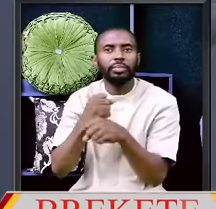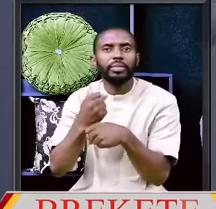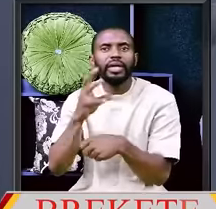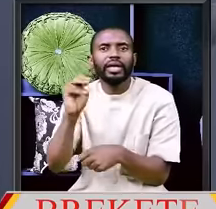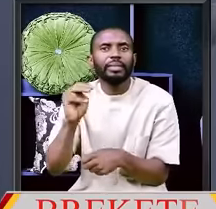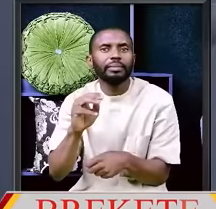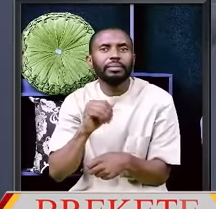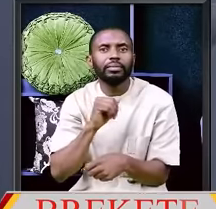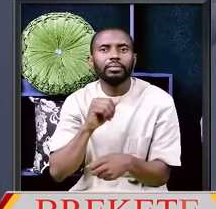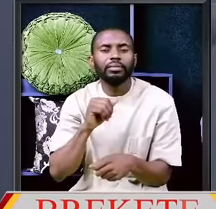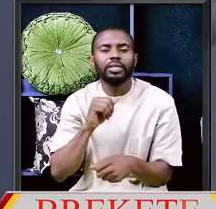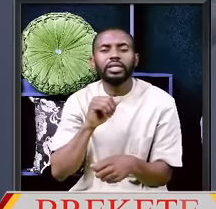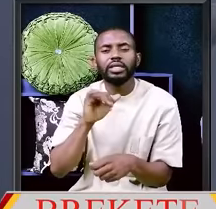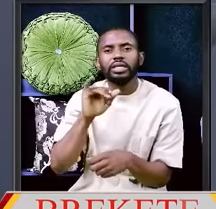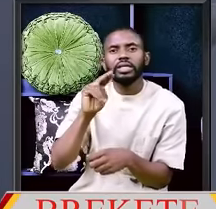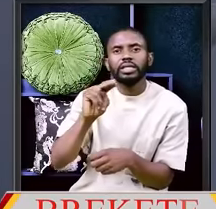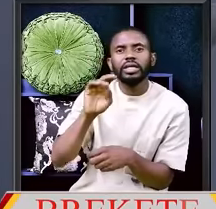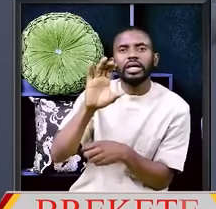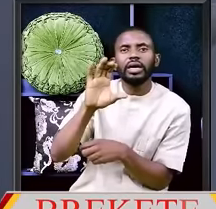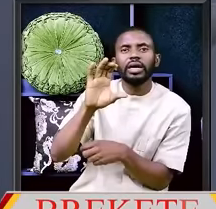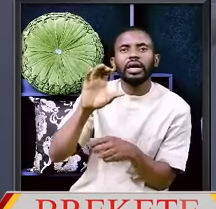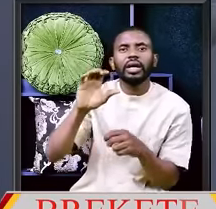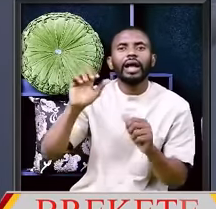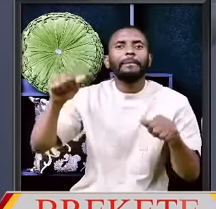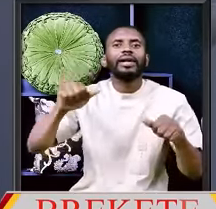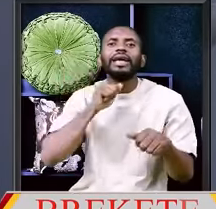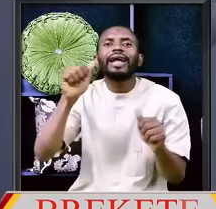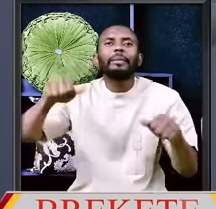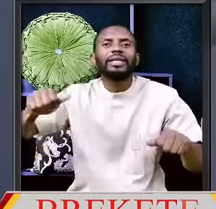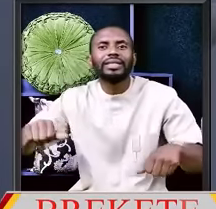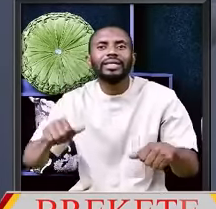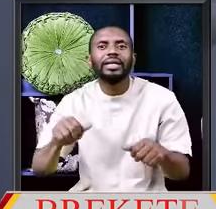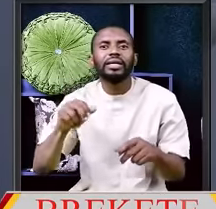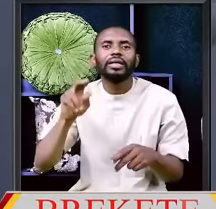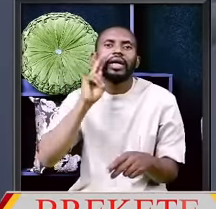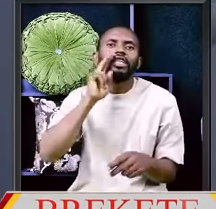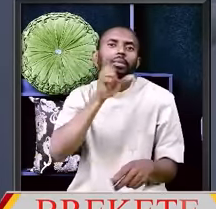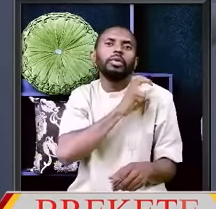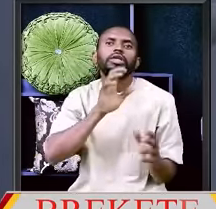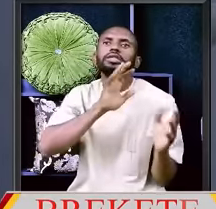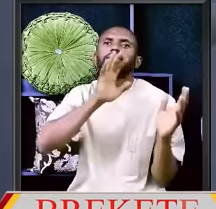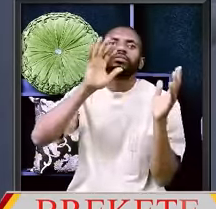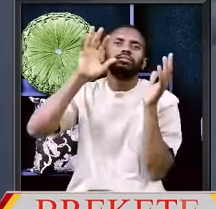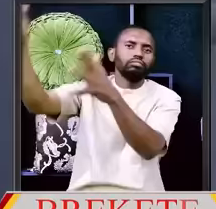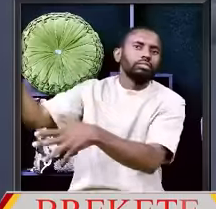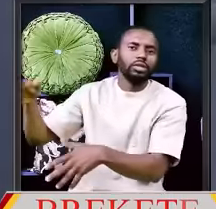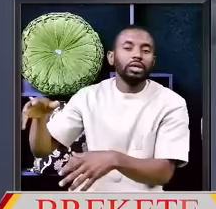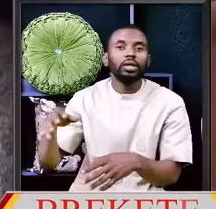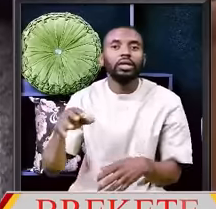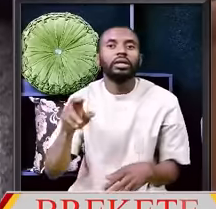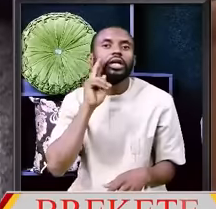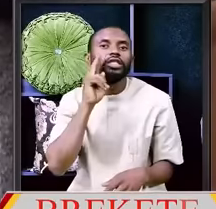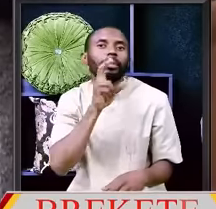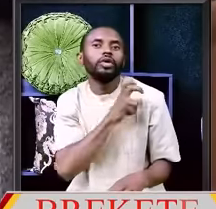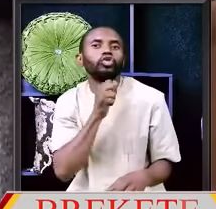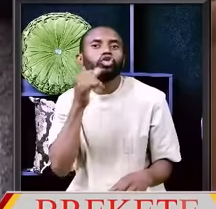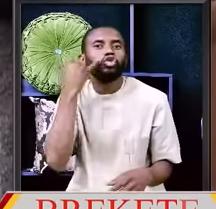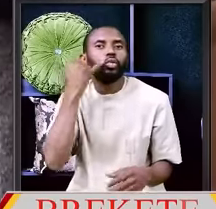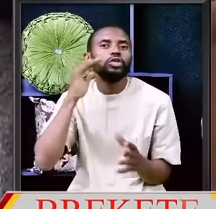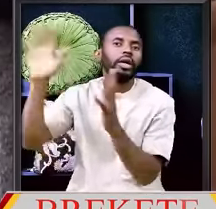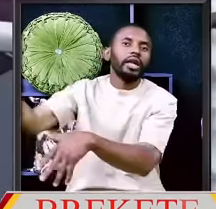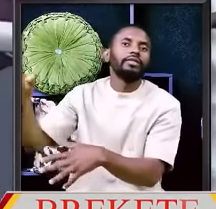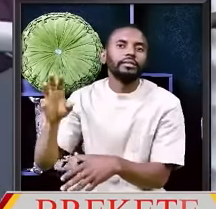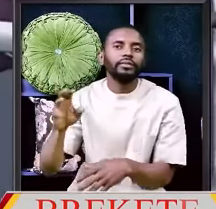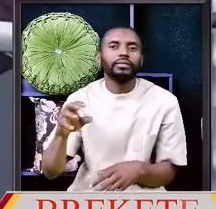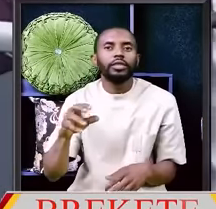incapacitated. Now they abandon for India, so yes, sir. Nigerian police, first of all, abandon them. Police Service Commission, where I've been they brag